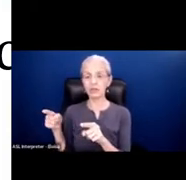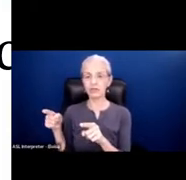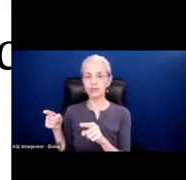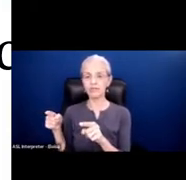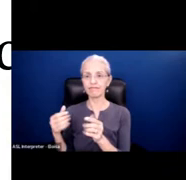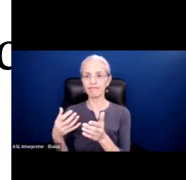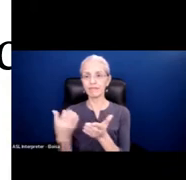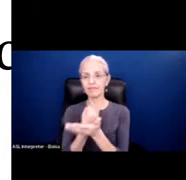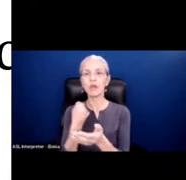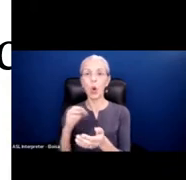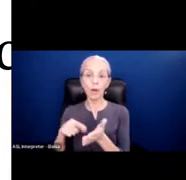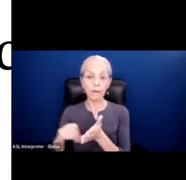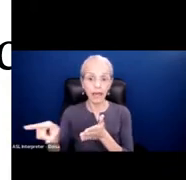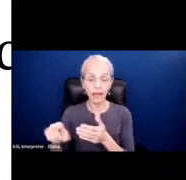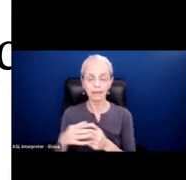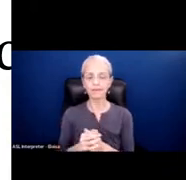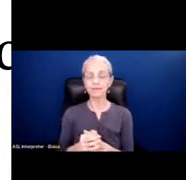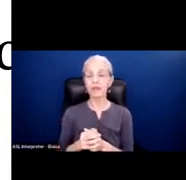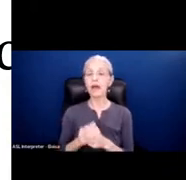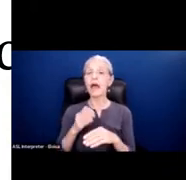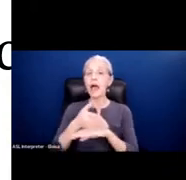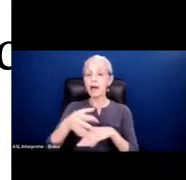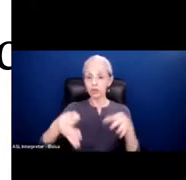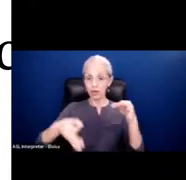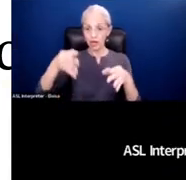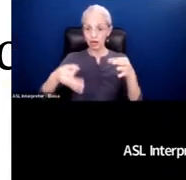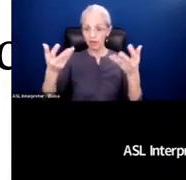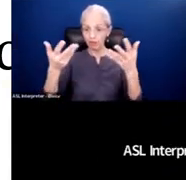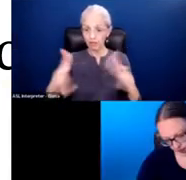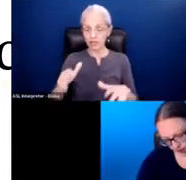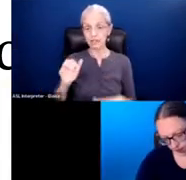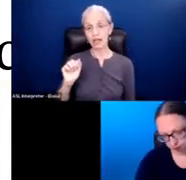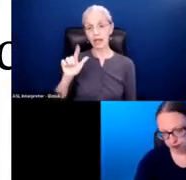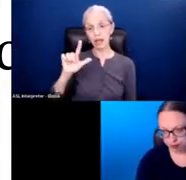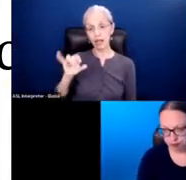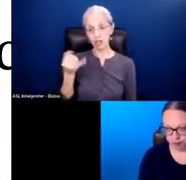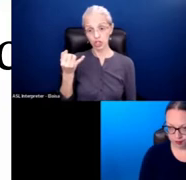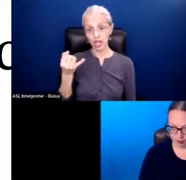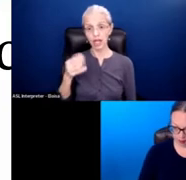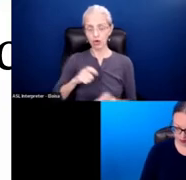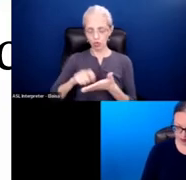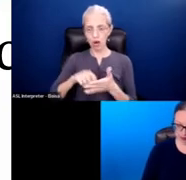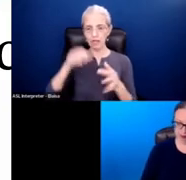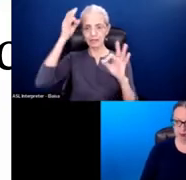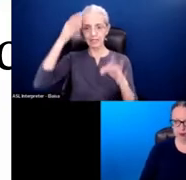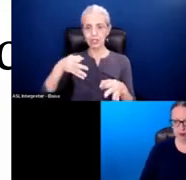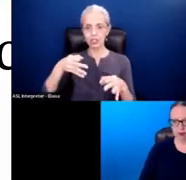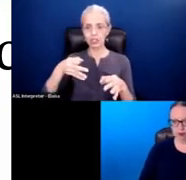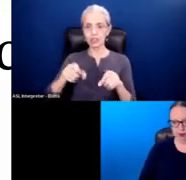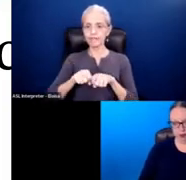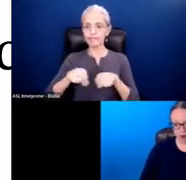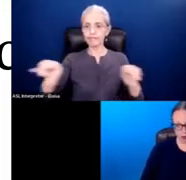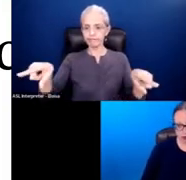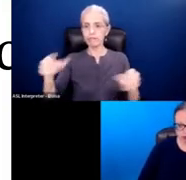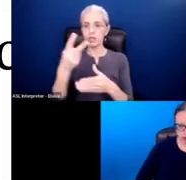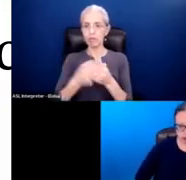for. Once the hearing is completed, the administrative law judge writes the decision, which is then distributed to all